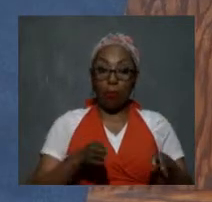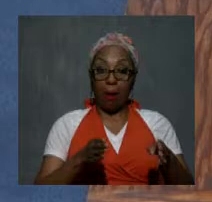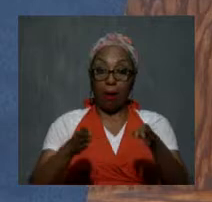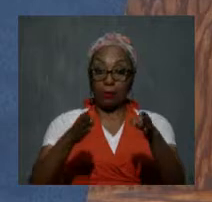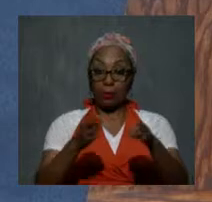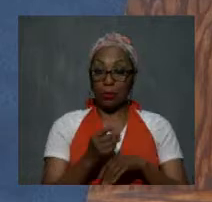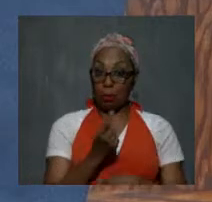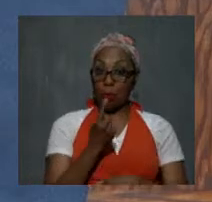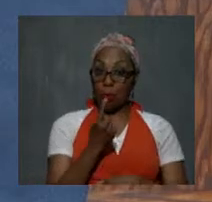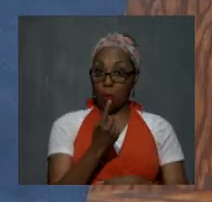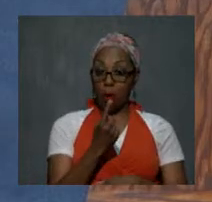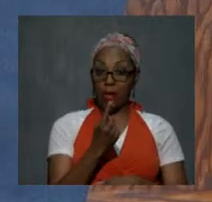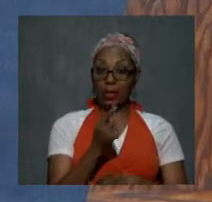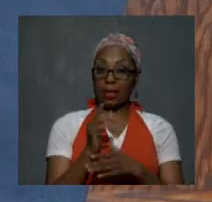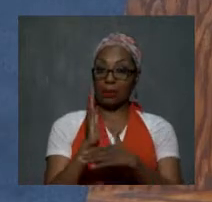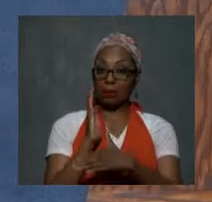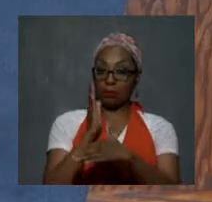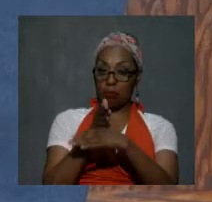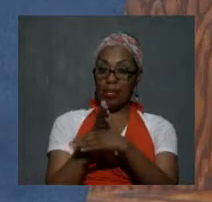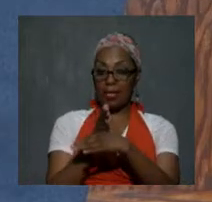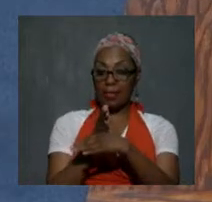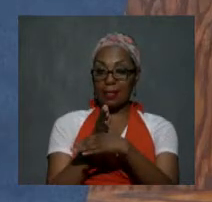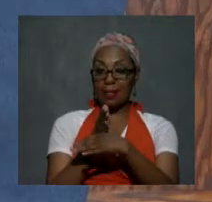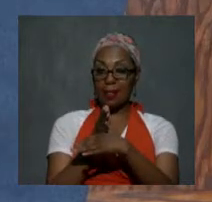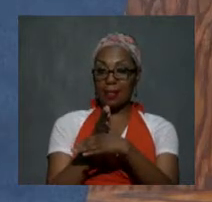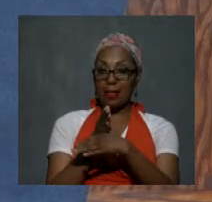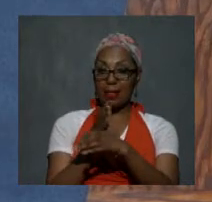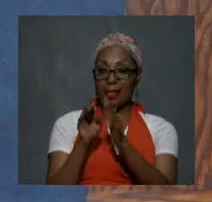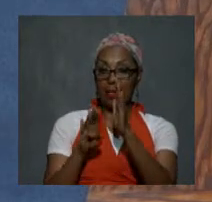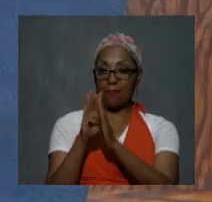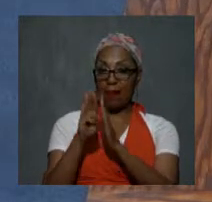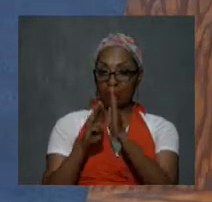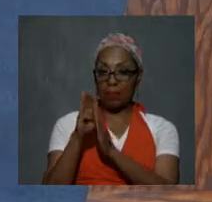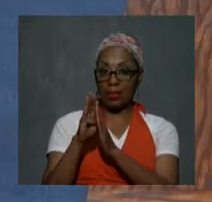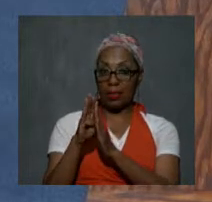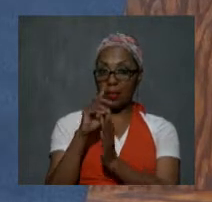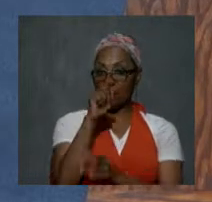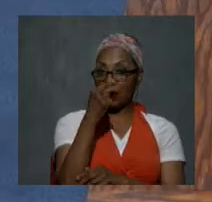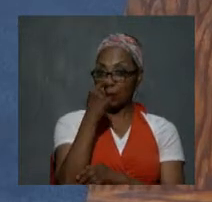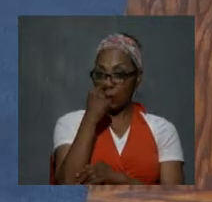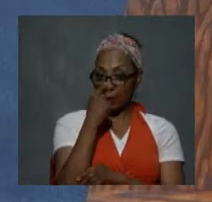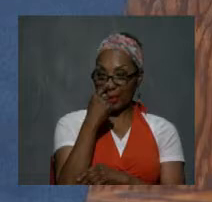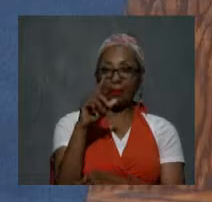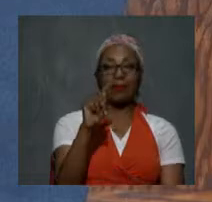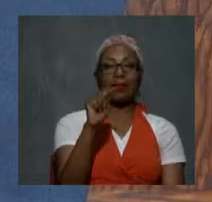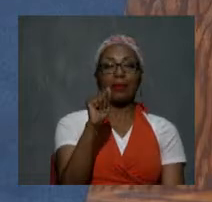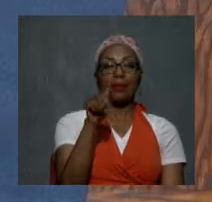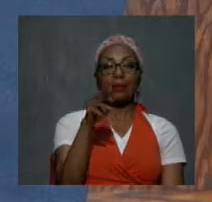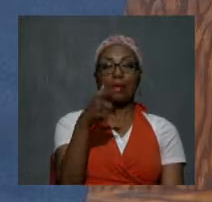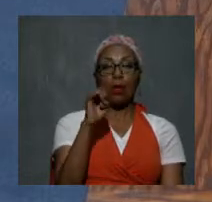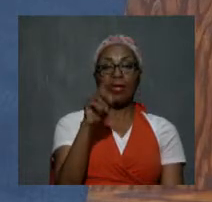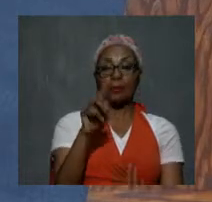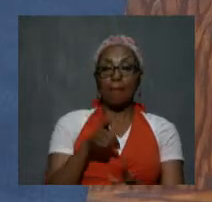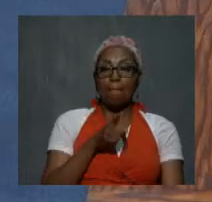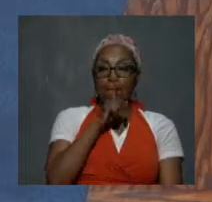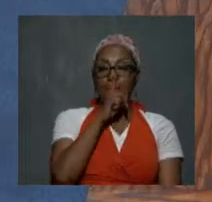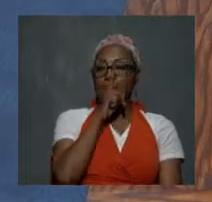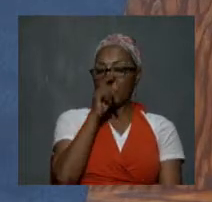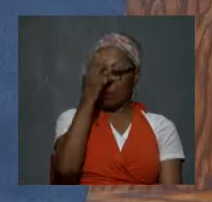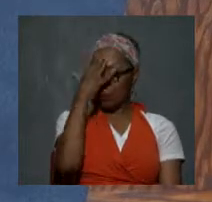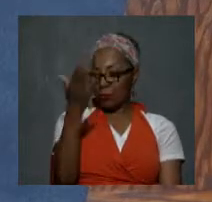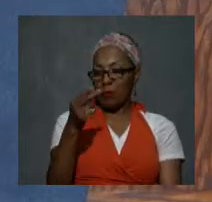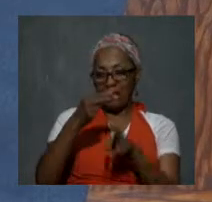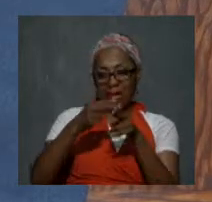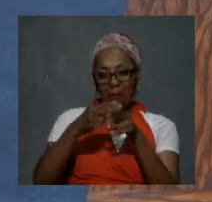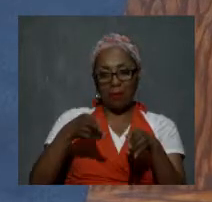routes is between the development of Target and, I'm sorry, I don't know the name of